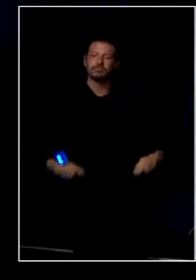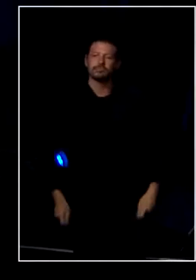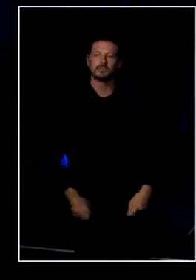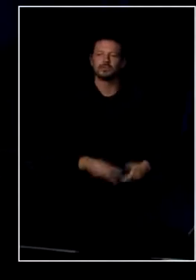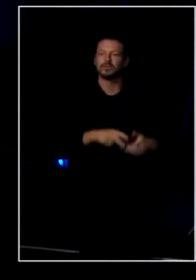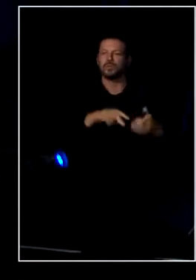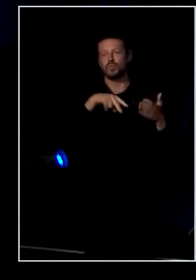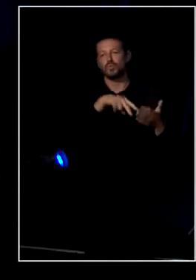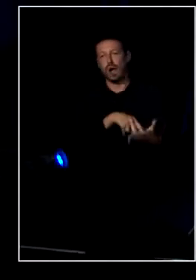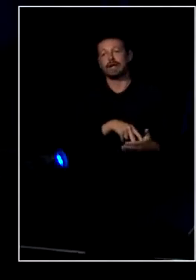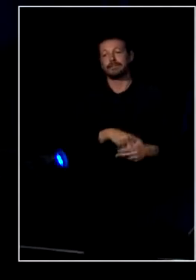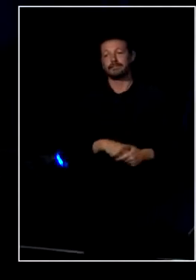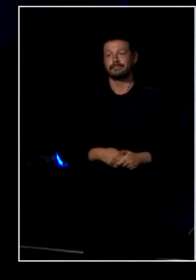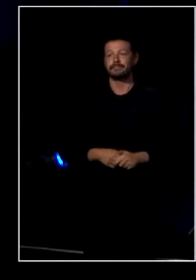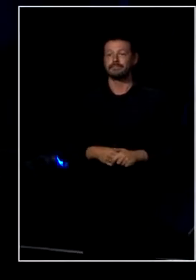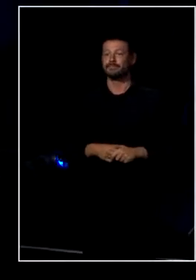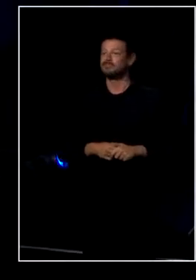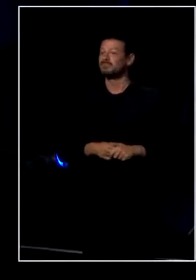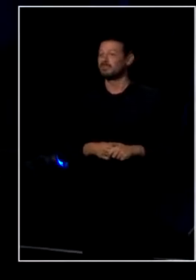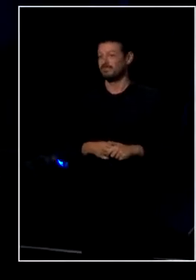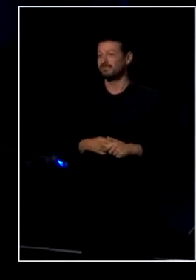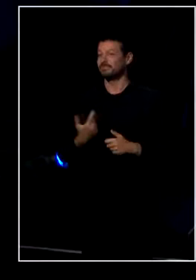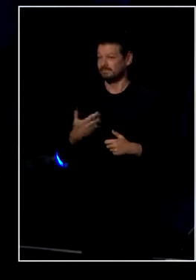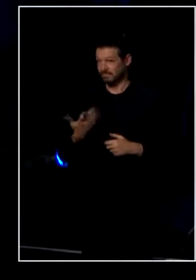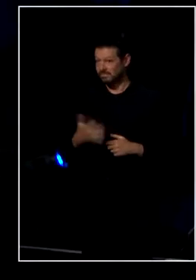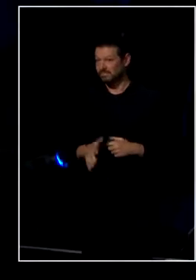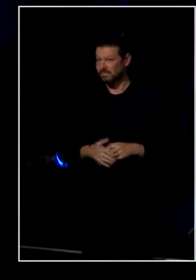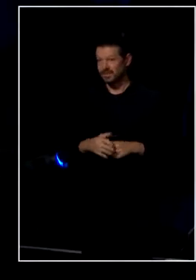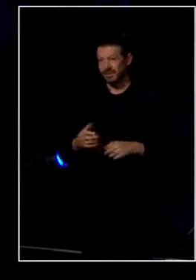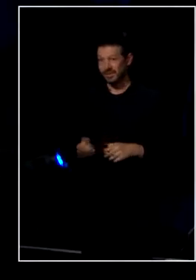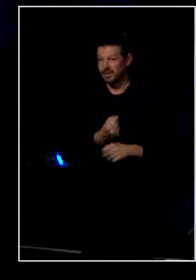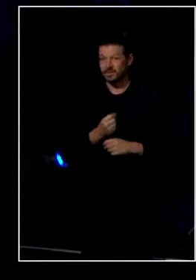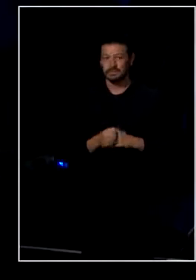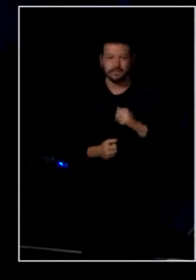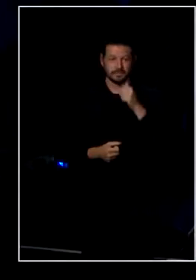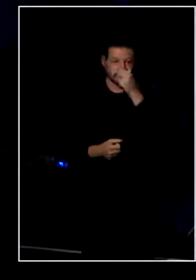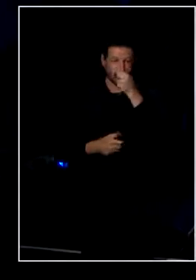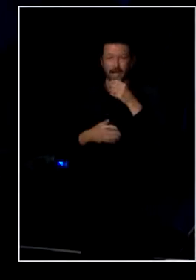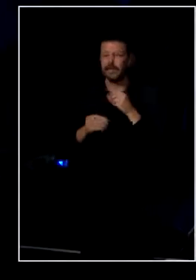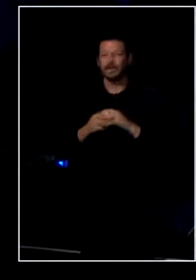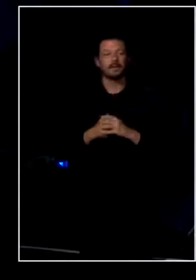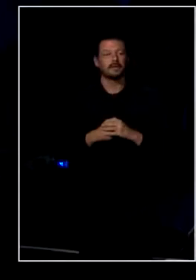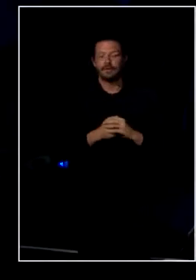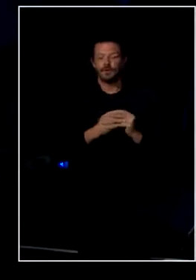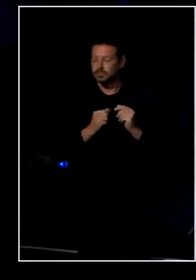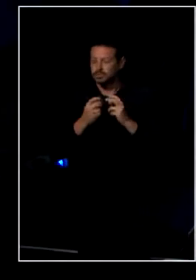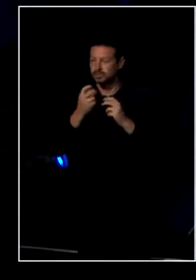for me. So that's what I had to do. And then he...